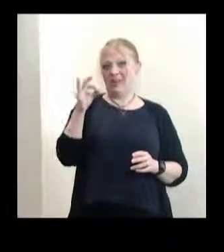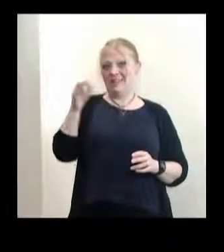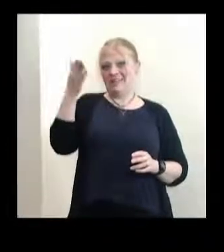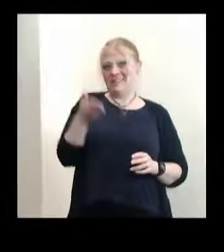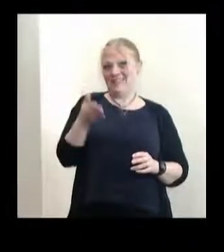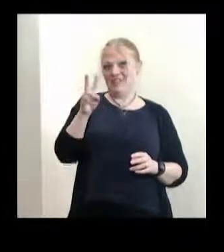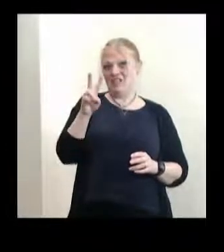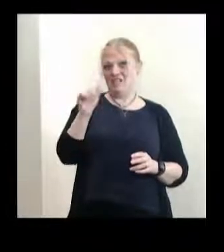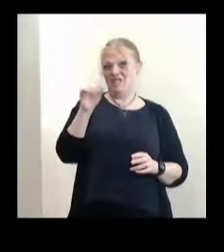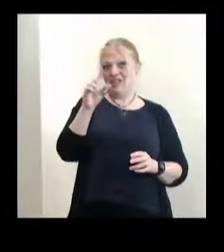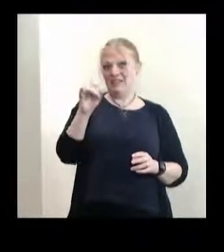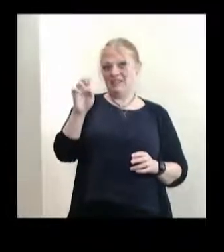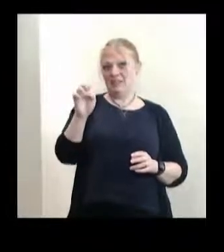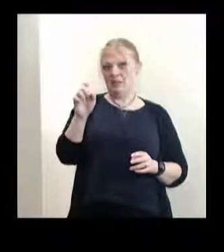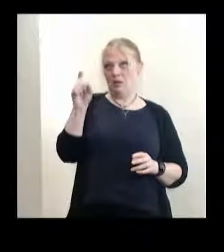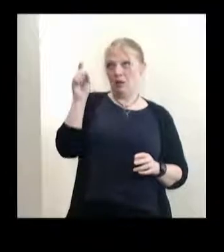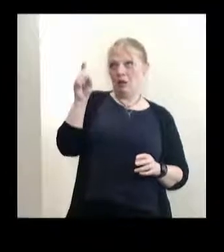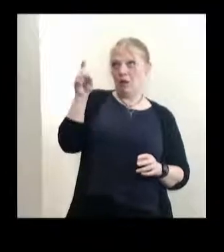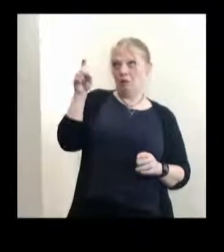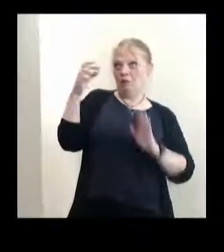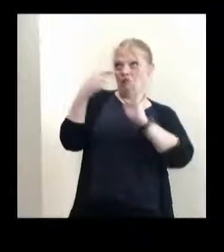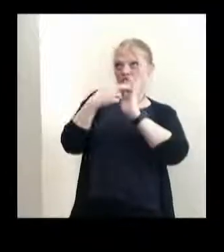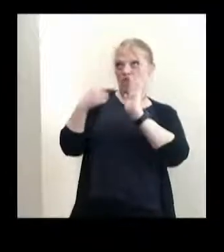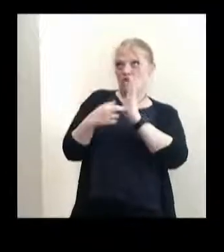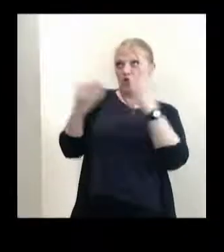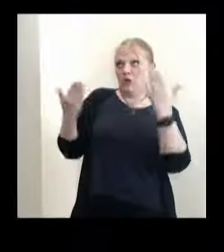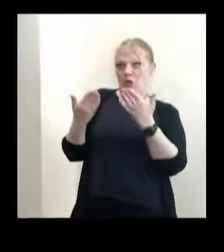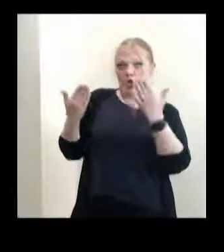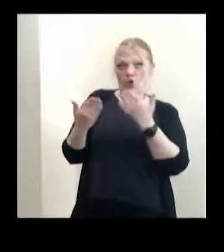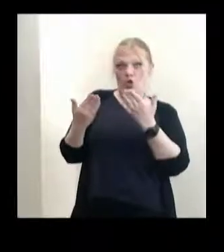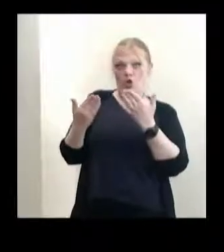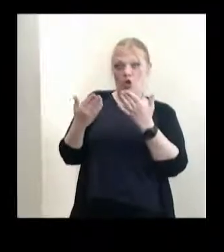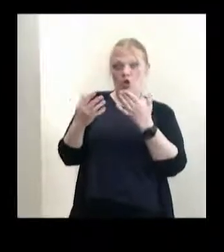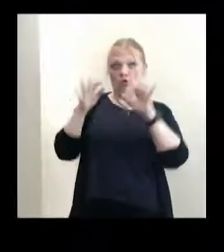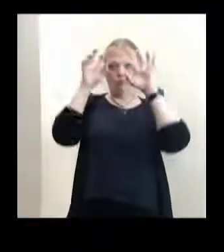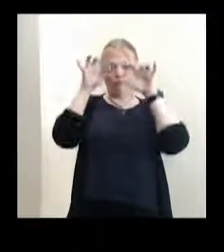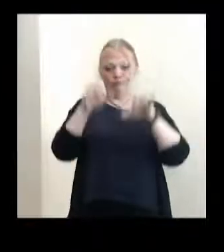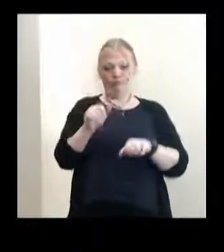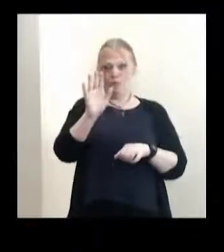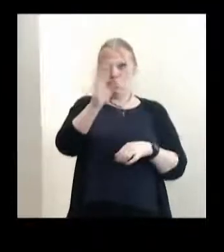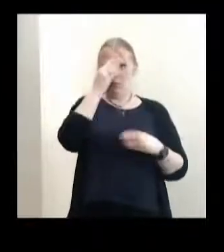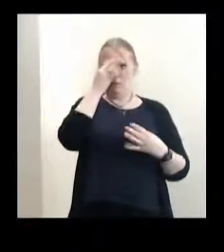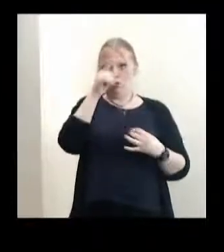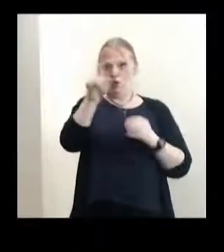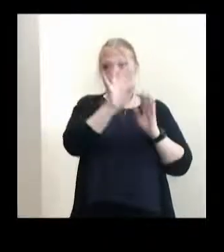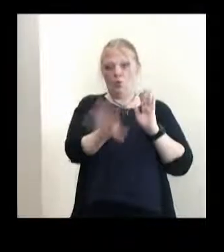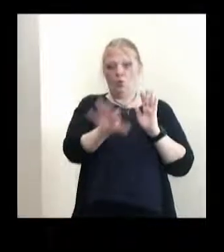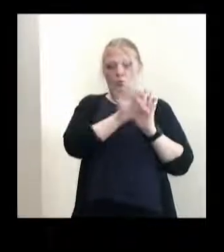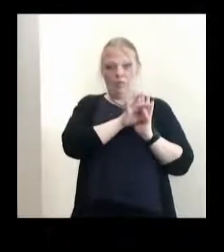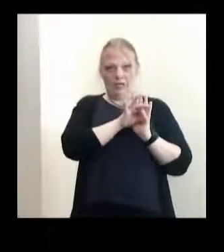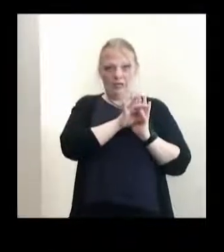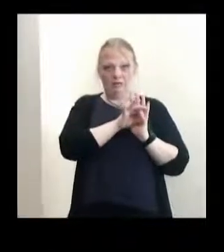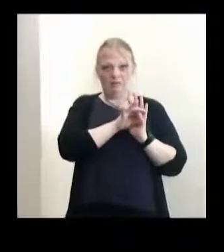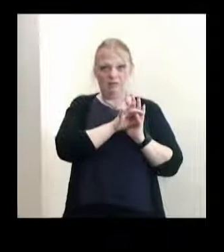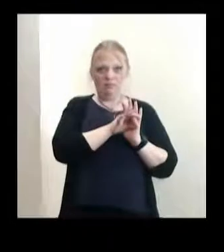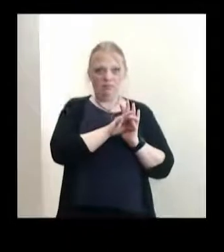erie.gov/COVID-19/vaccine, and then just click where it says register here. You enter your information. You get to choose your Erie County Department of